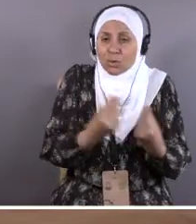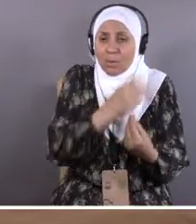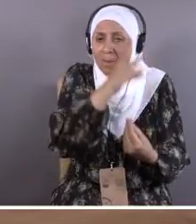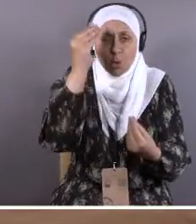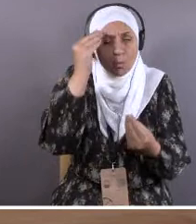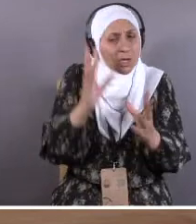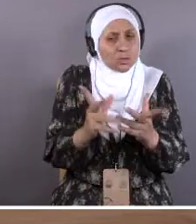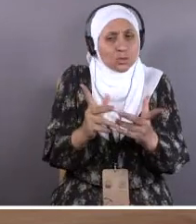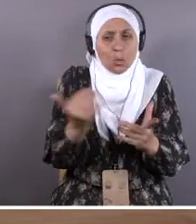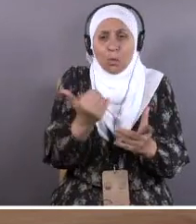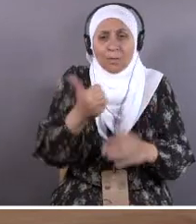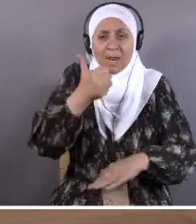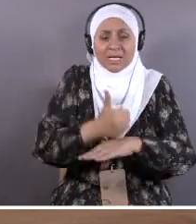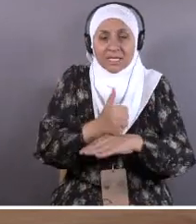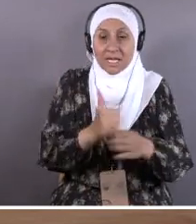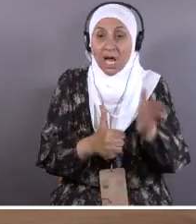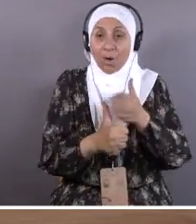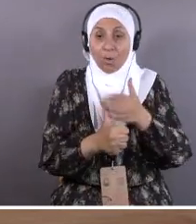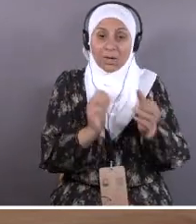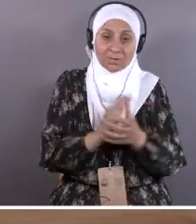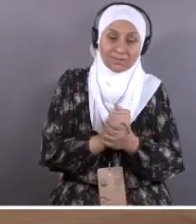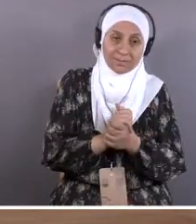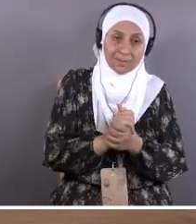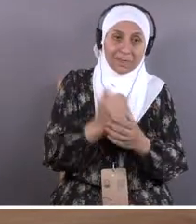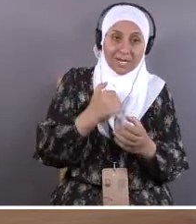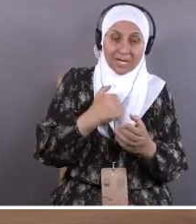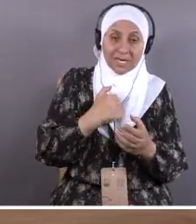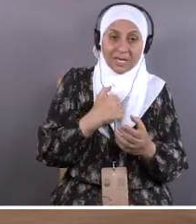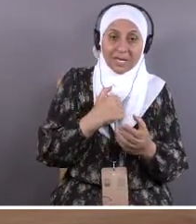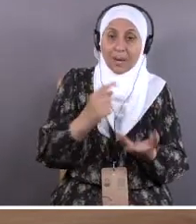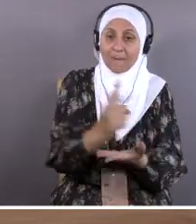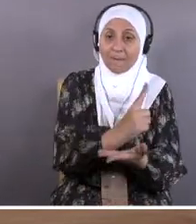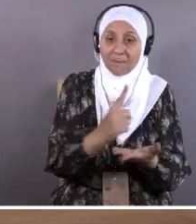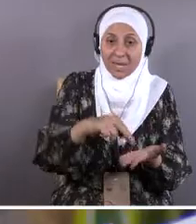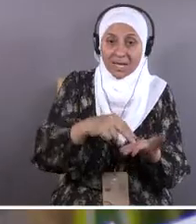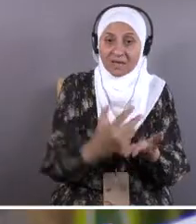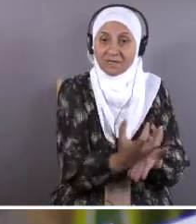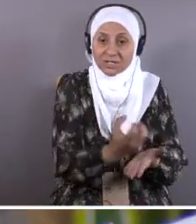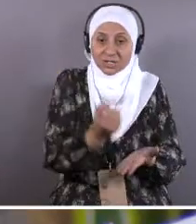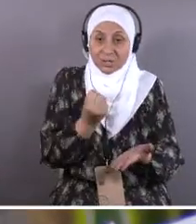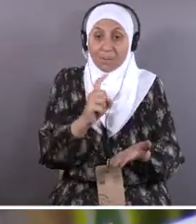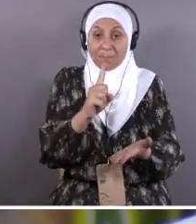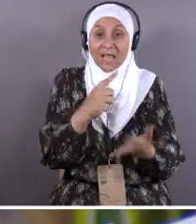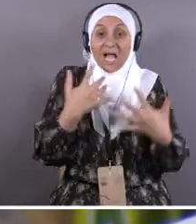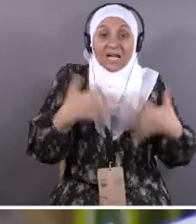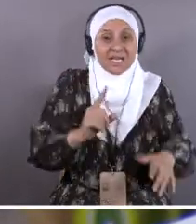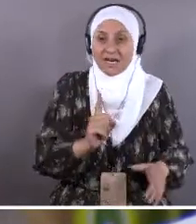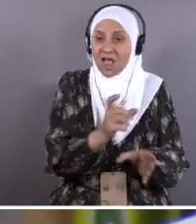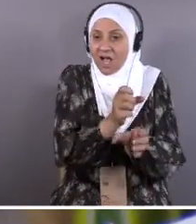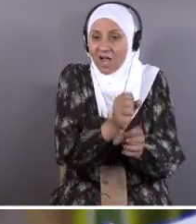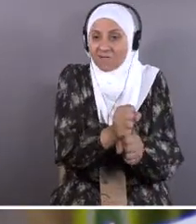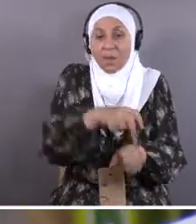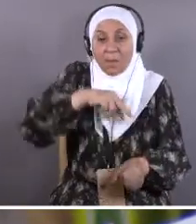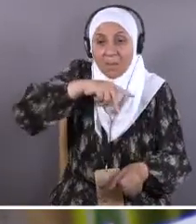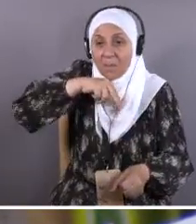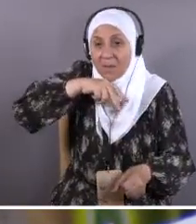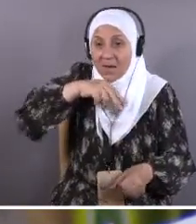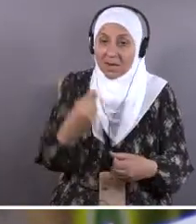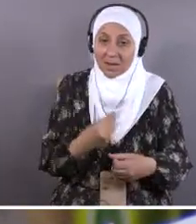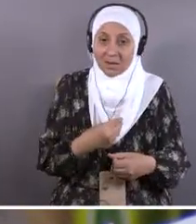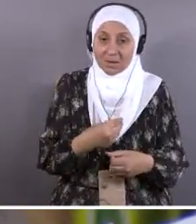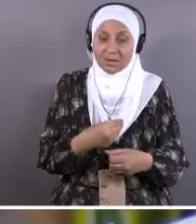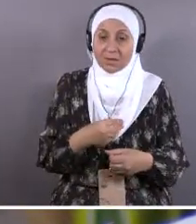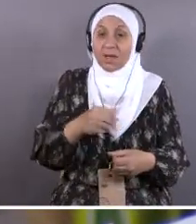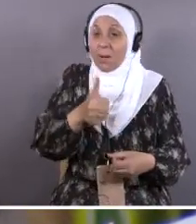your grandfather in these years? The most important thing is to take what we need from the environment without harming